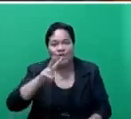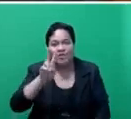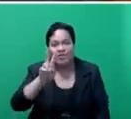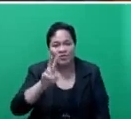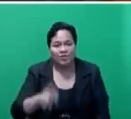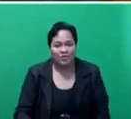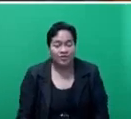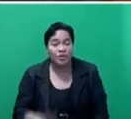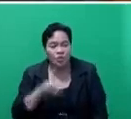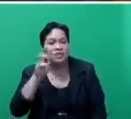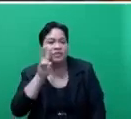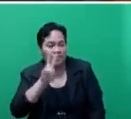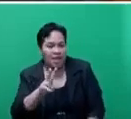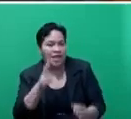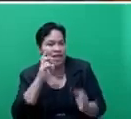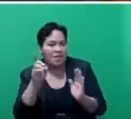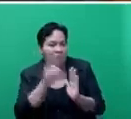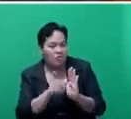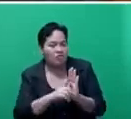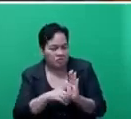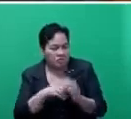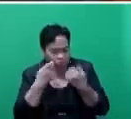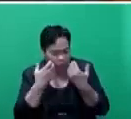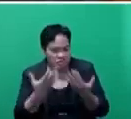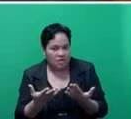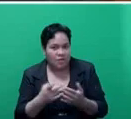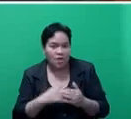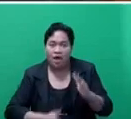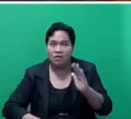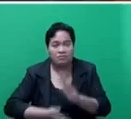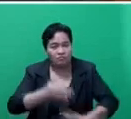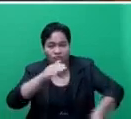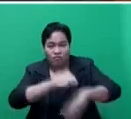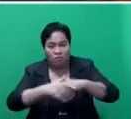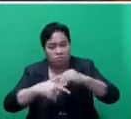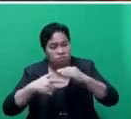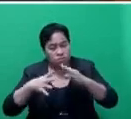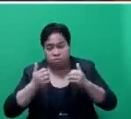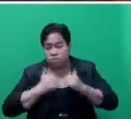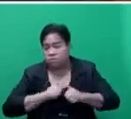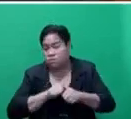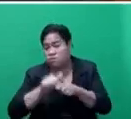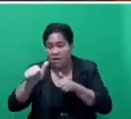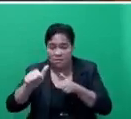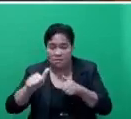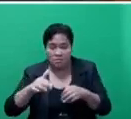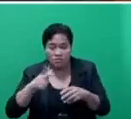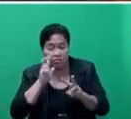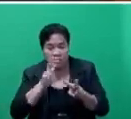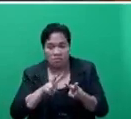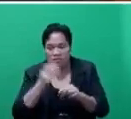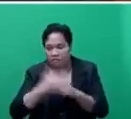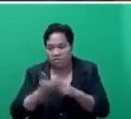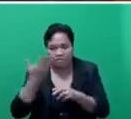will see democracy being practiced to the highest level that we've ever seen in